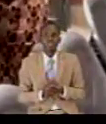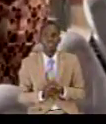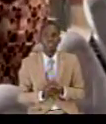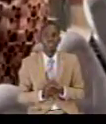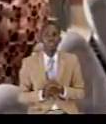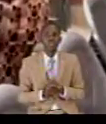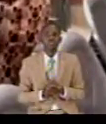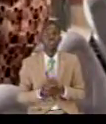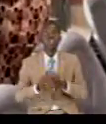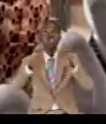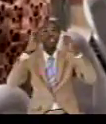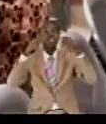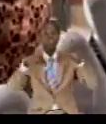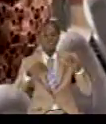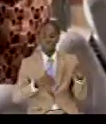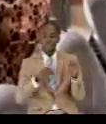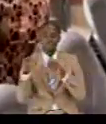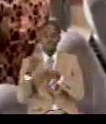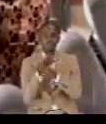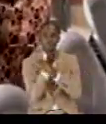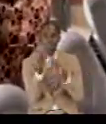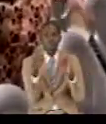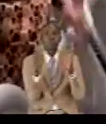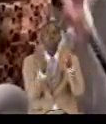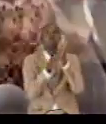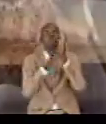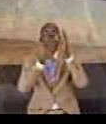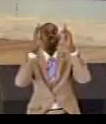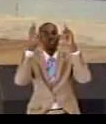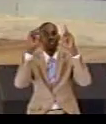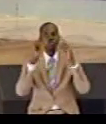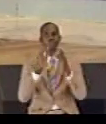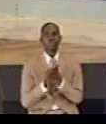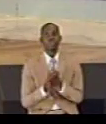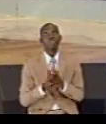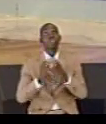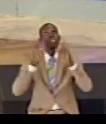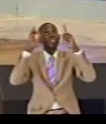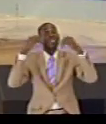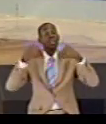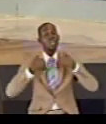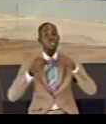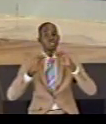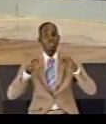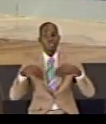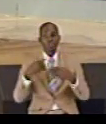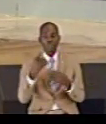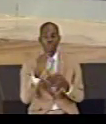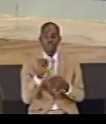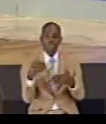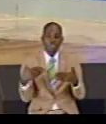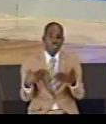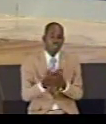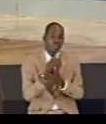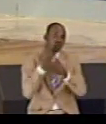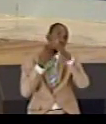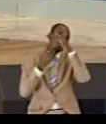He has set you free. Praise him. He has given you a new vision. Praise